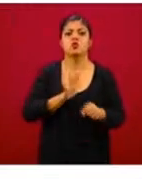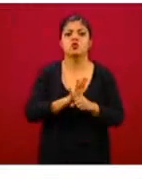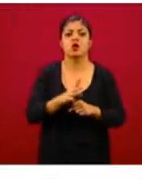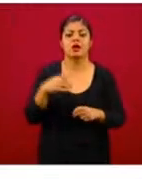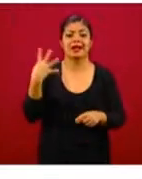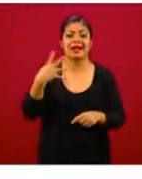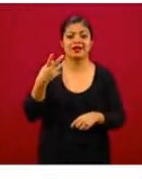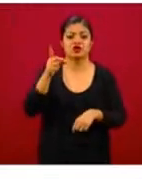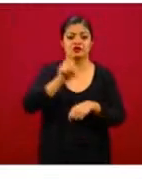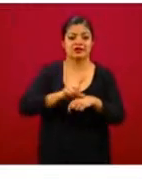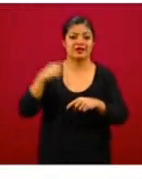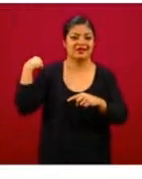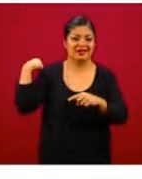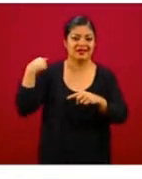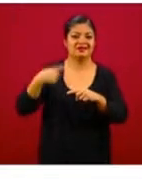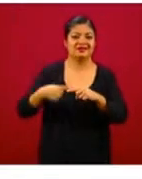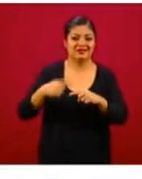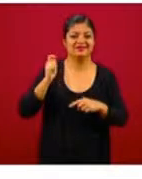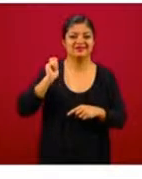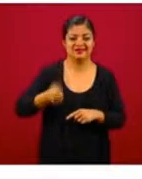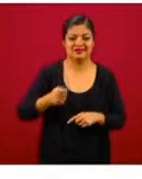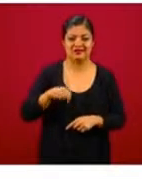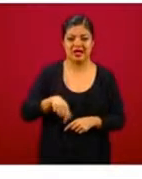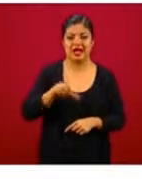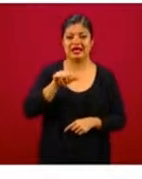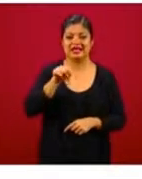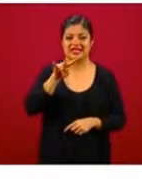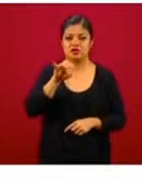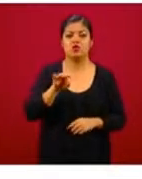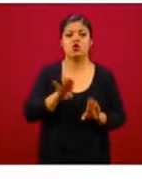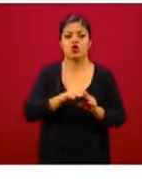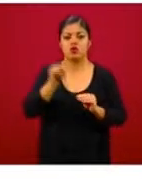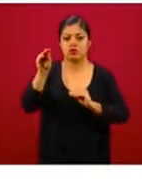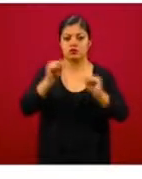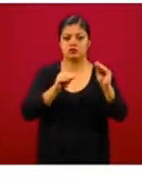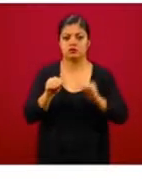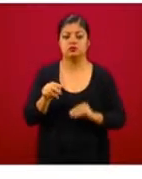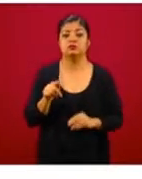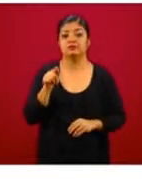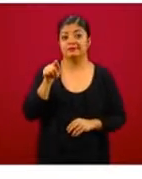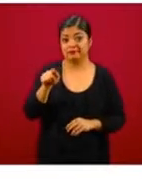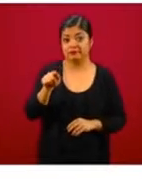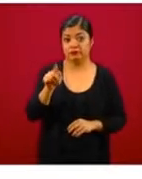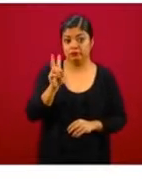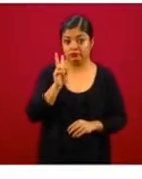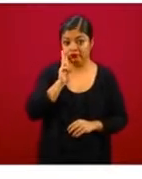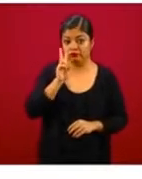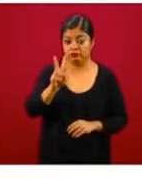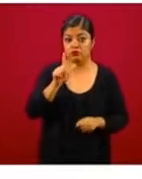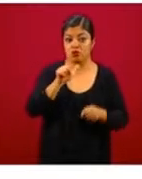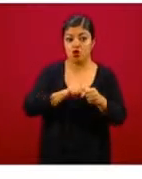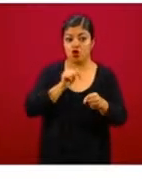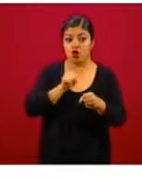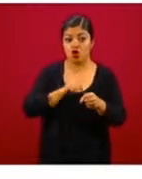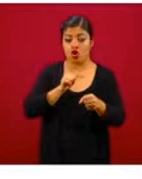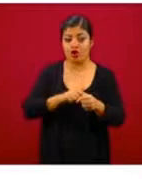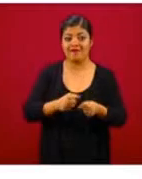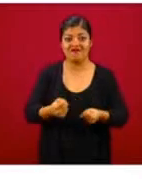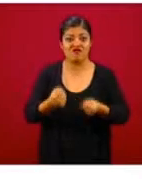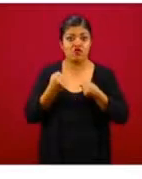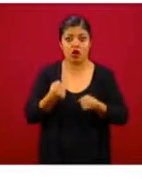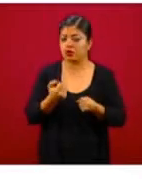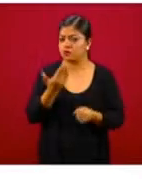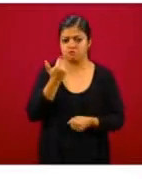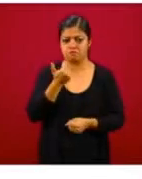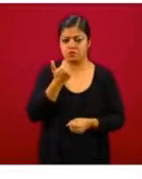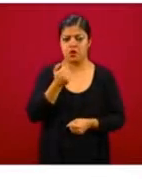cases. And now let's take a look at the burden of disease for the last 14 days or 2 weeks, and with how the